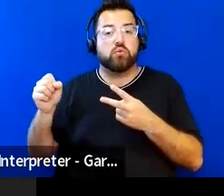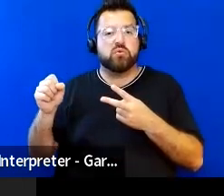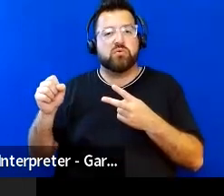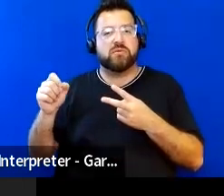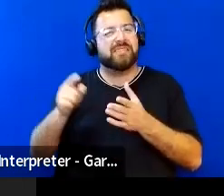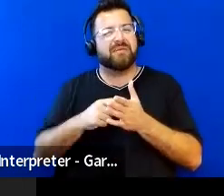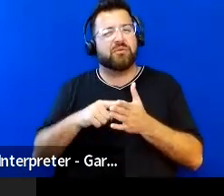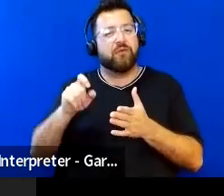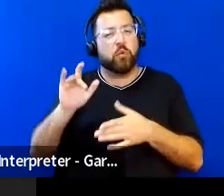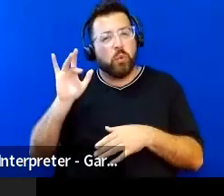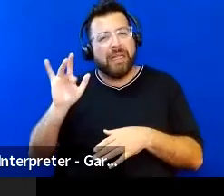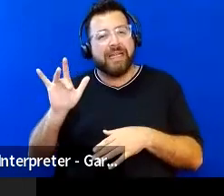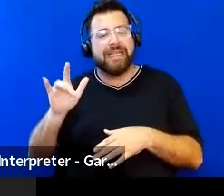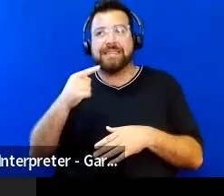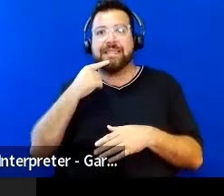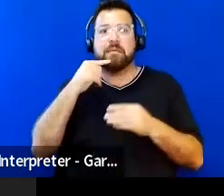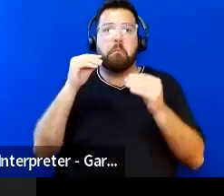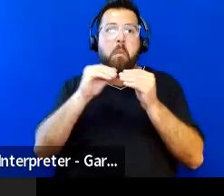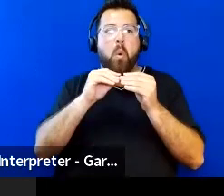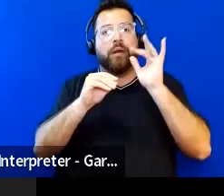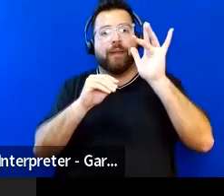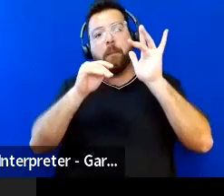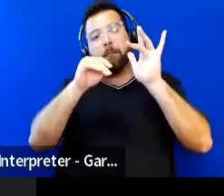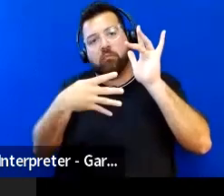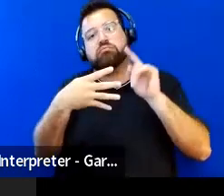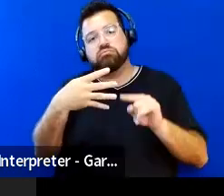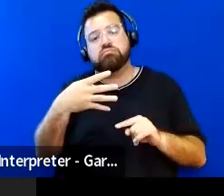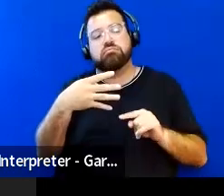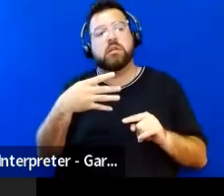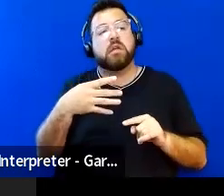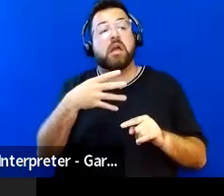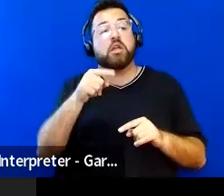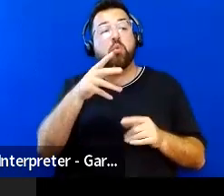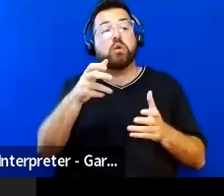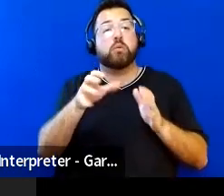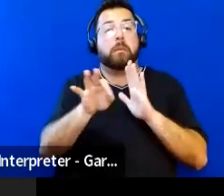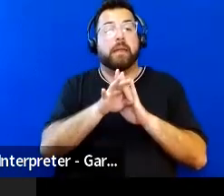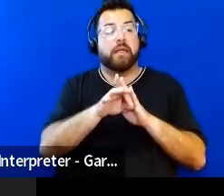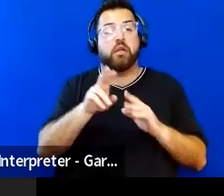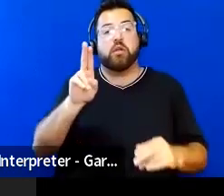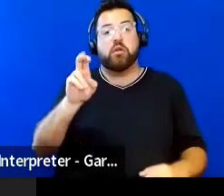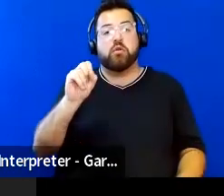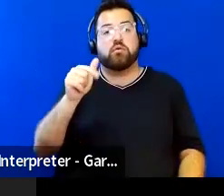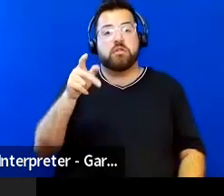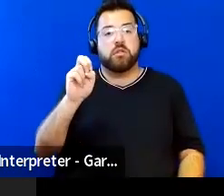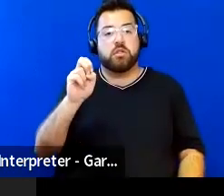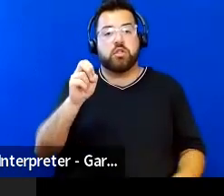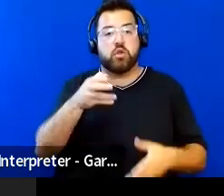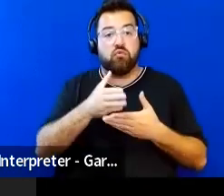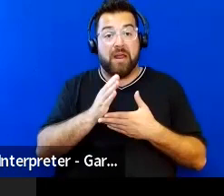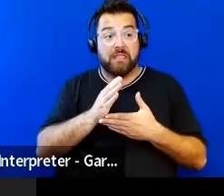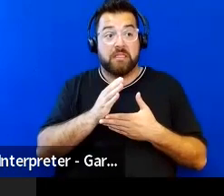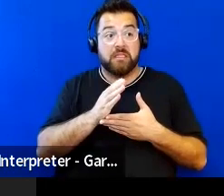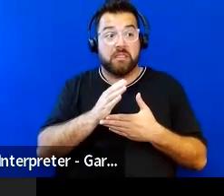you have to click a More button to open up More, and you want to select Usage Rights. And then for the